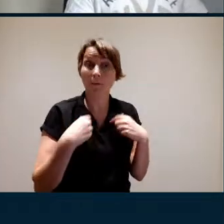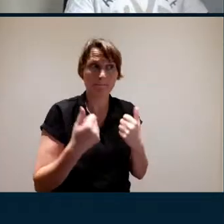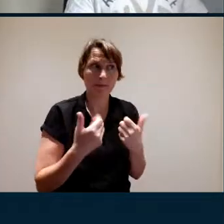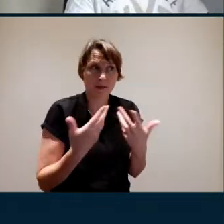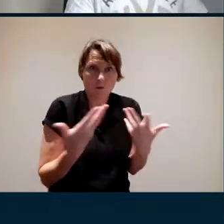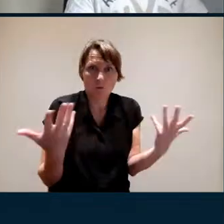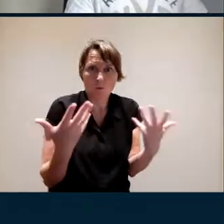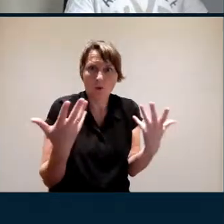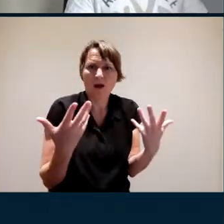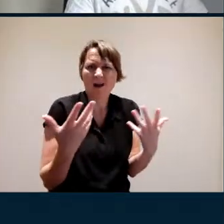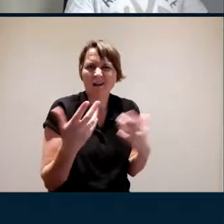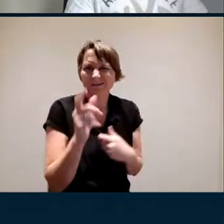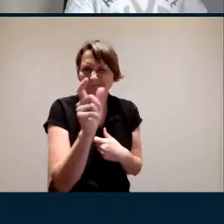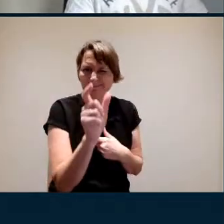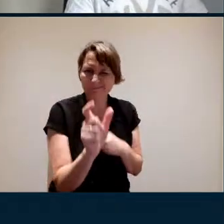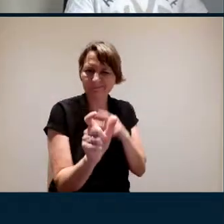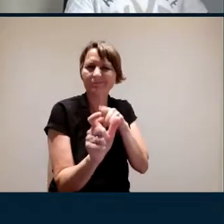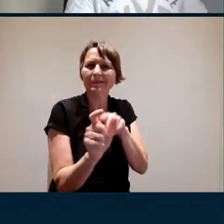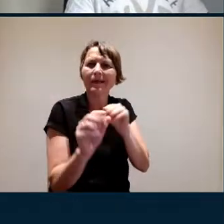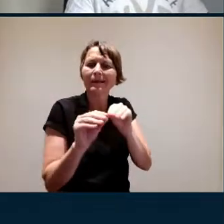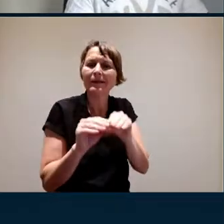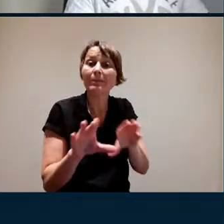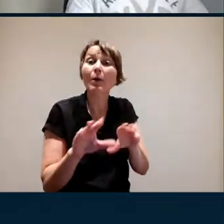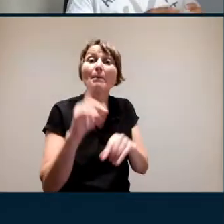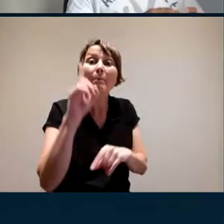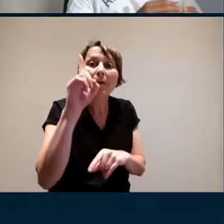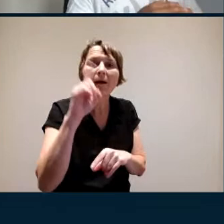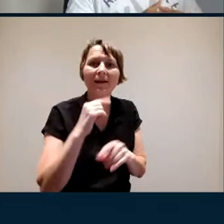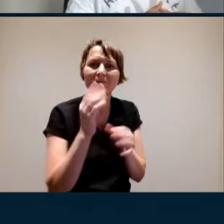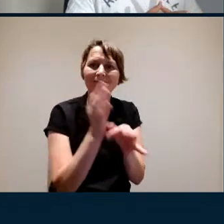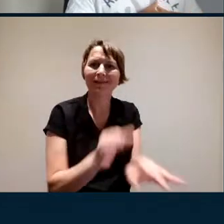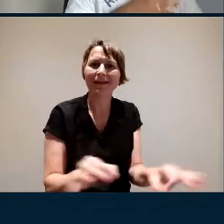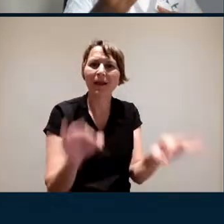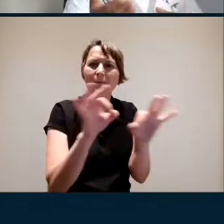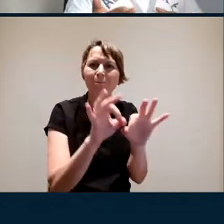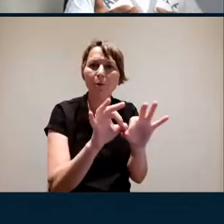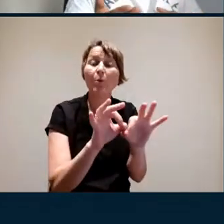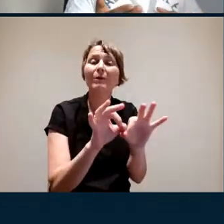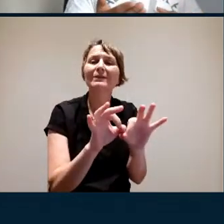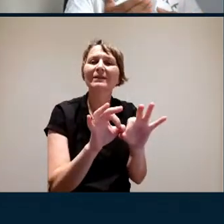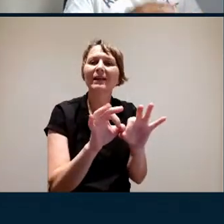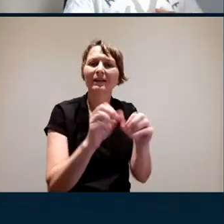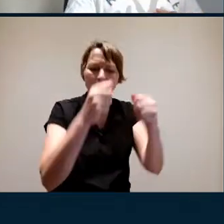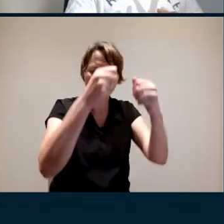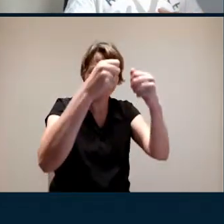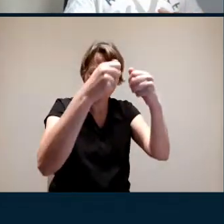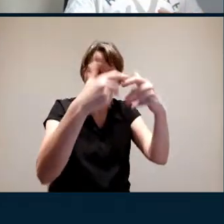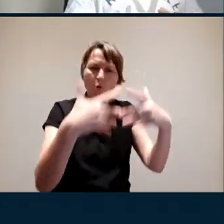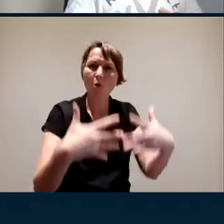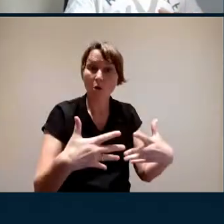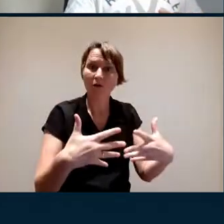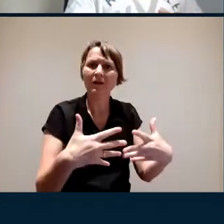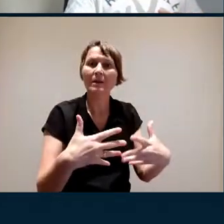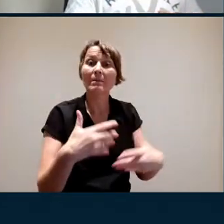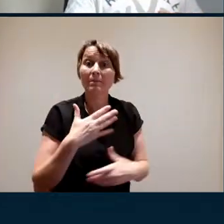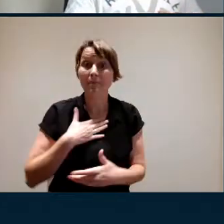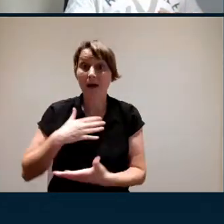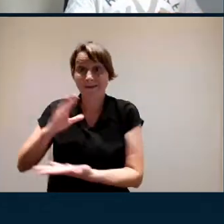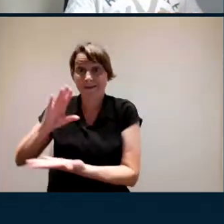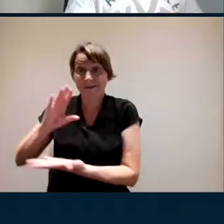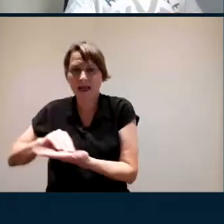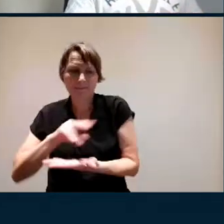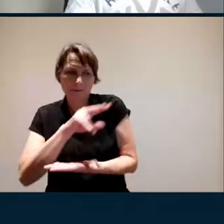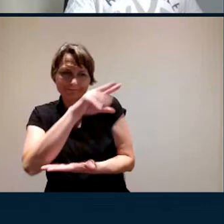then I say this is a key vault where my logic app is going to read the values from. And you can also see